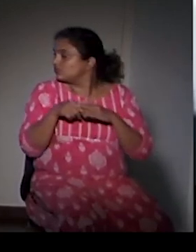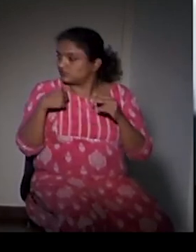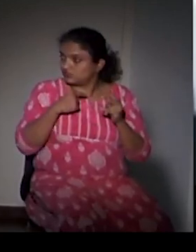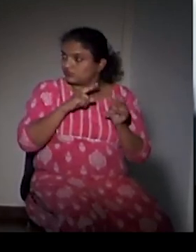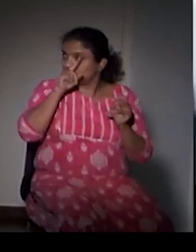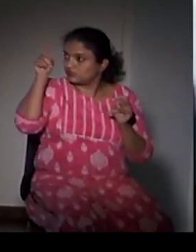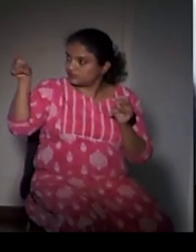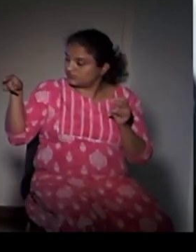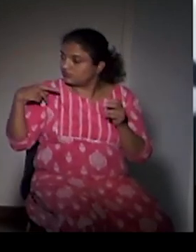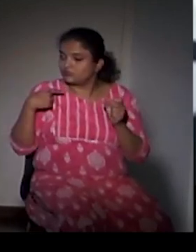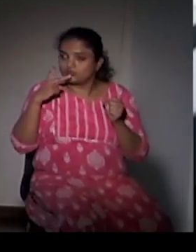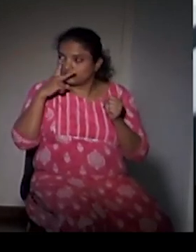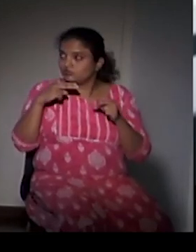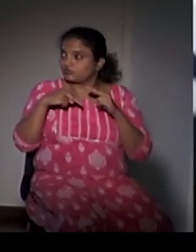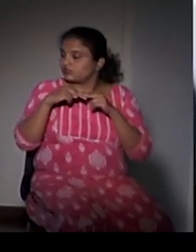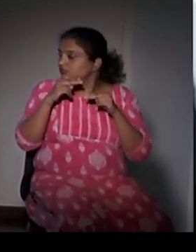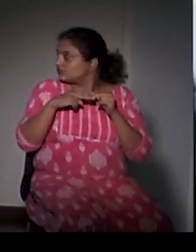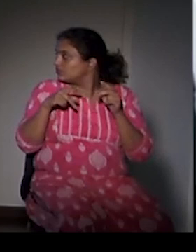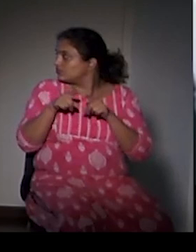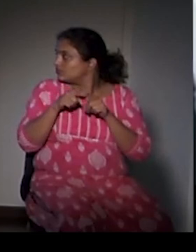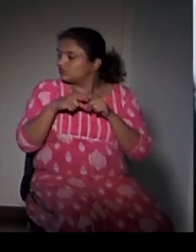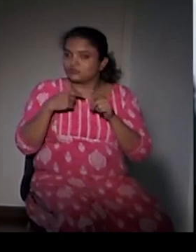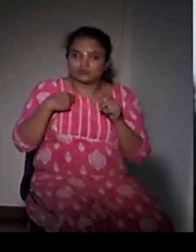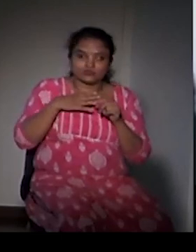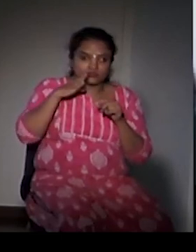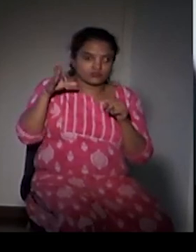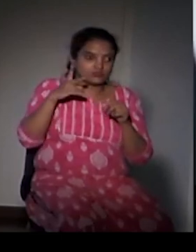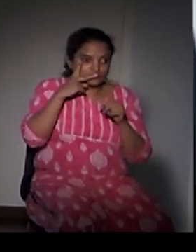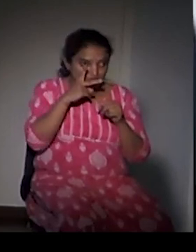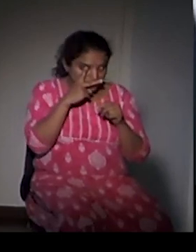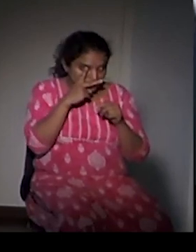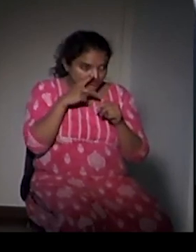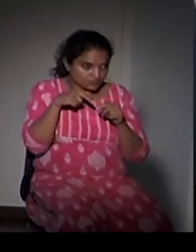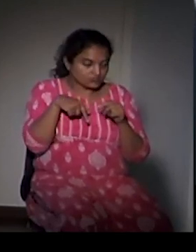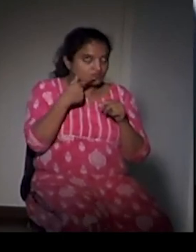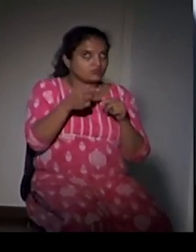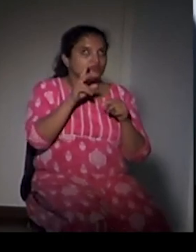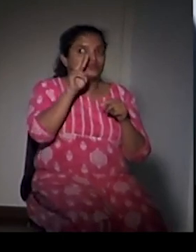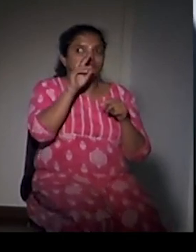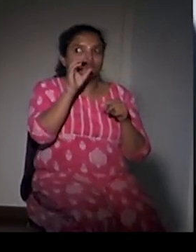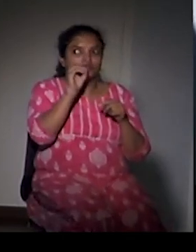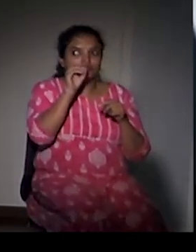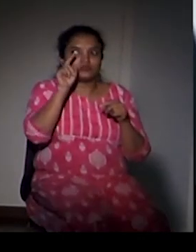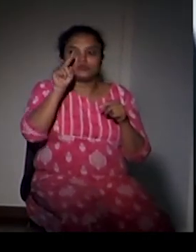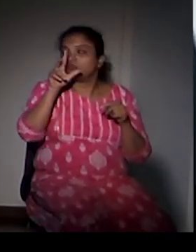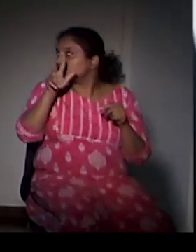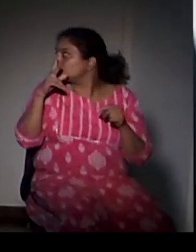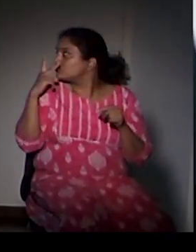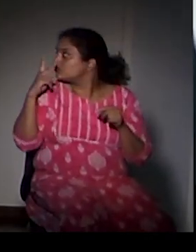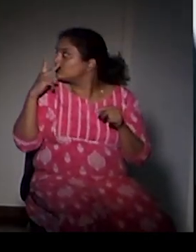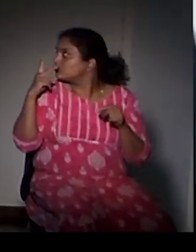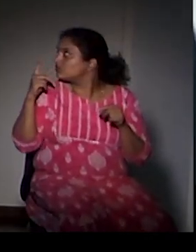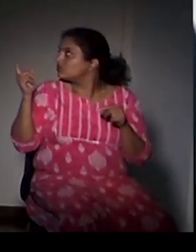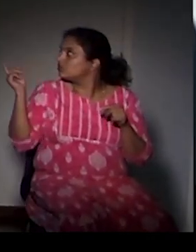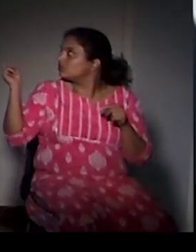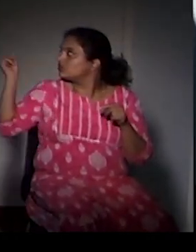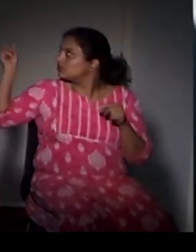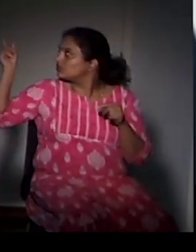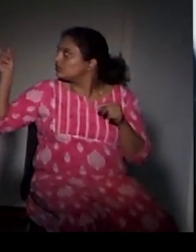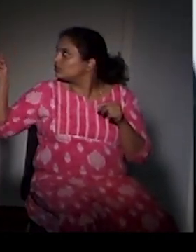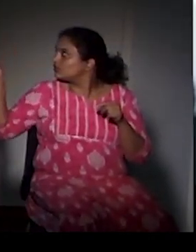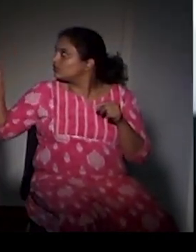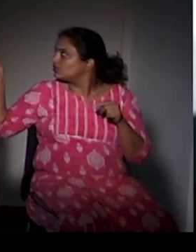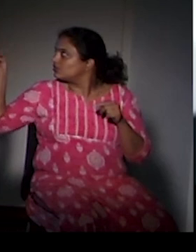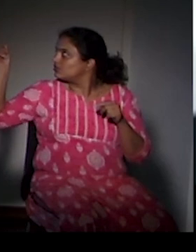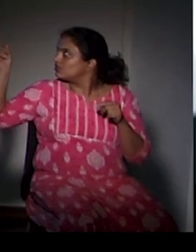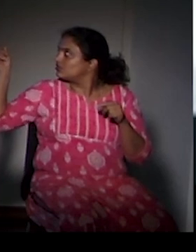arrived to look at the building, which I was very eager to see in 2018, we saw the finishing touches